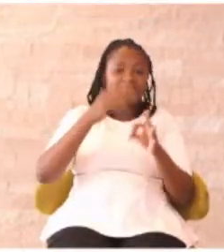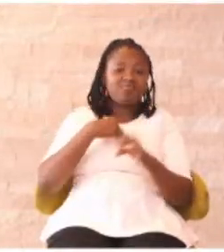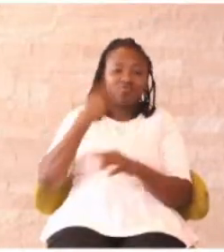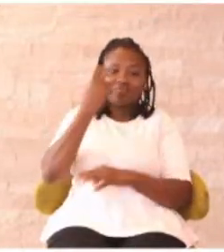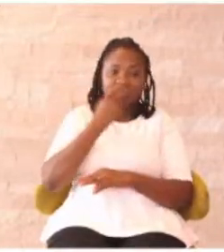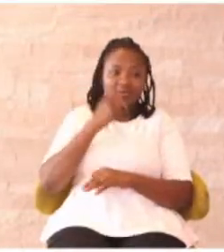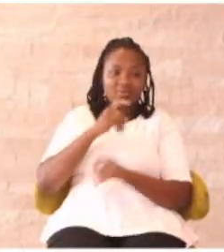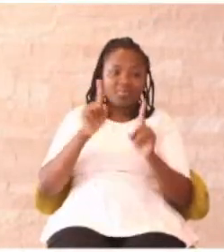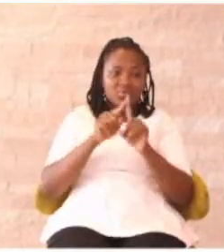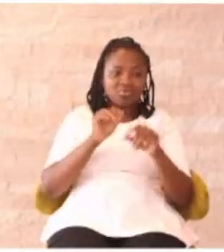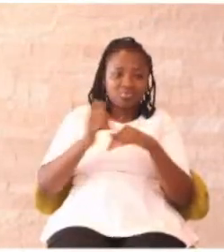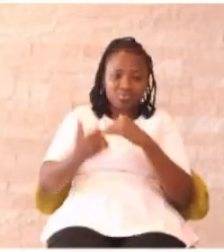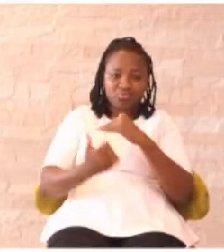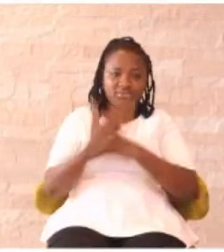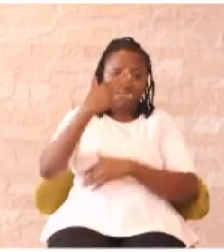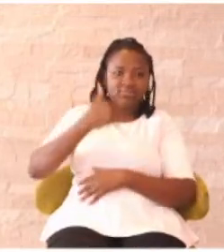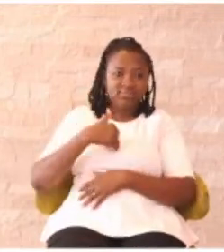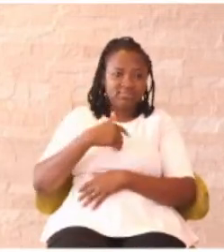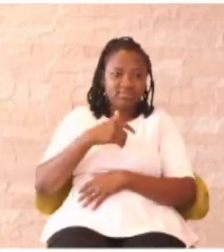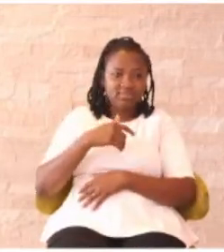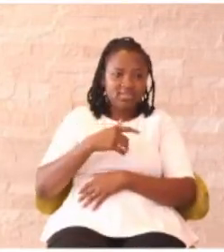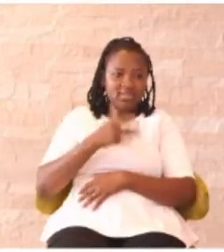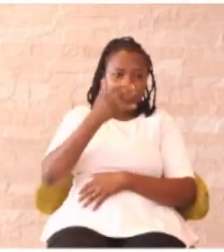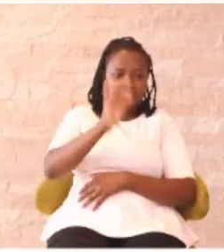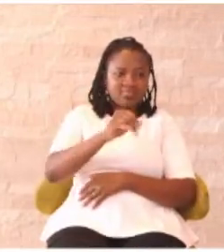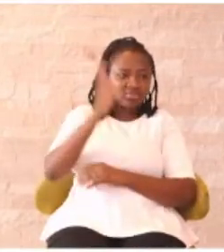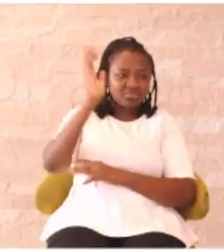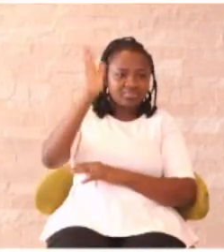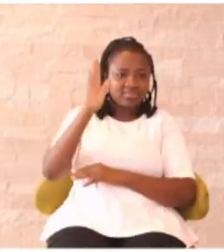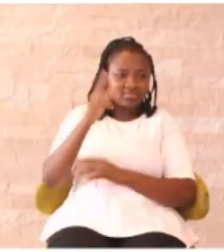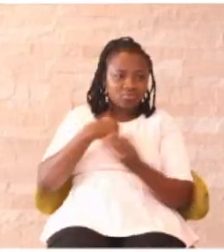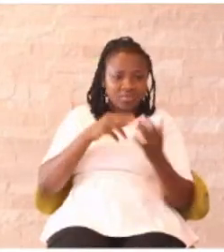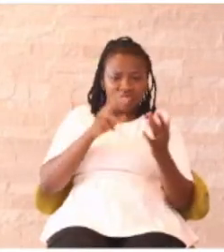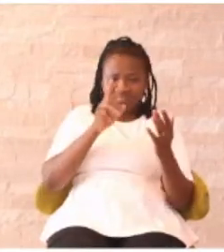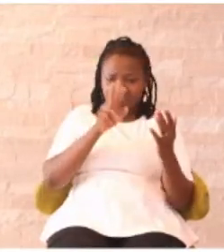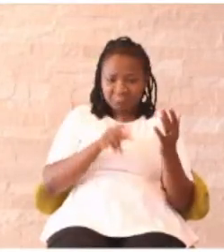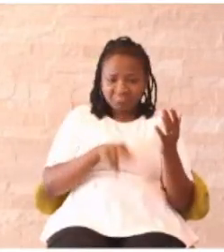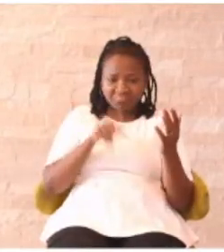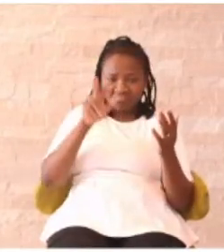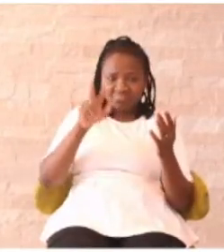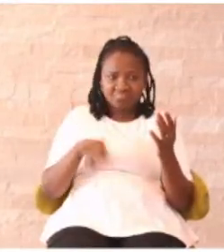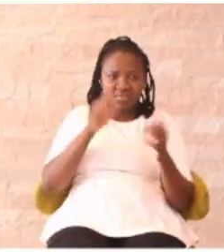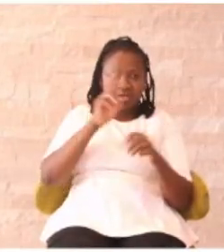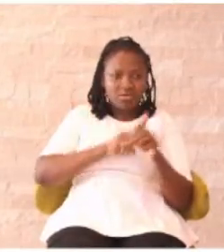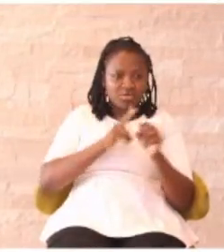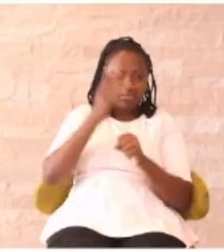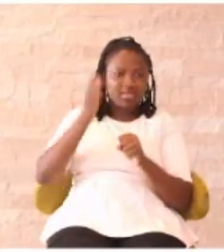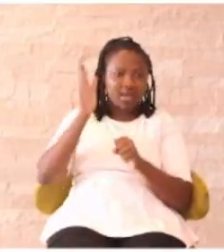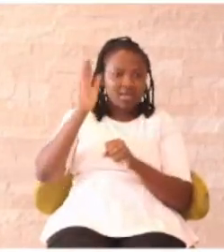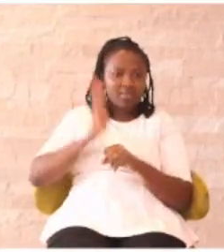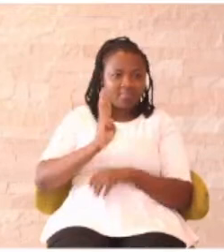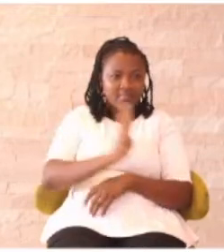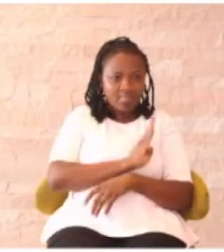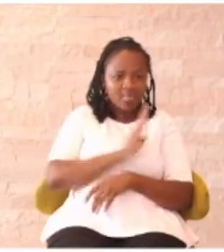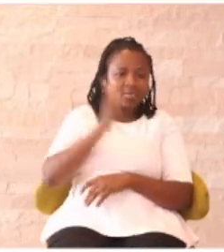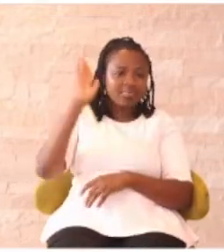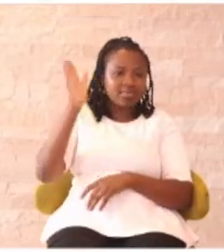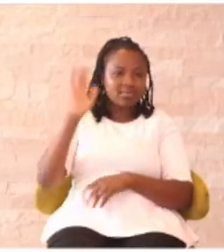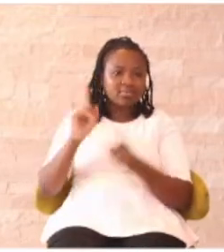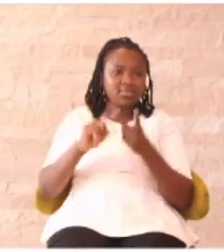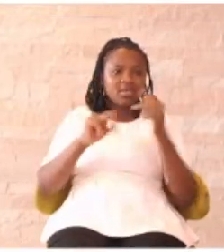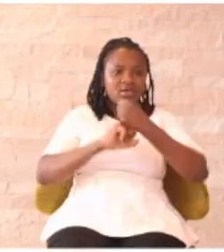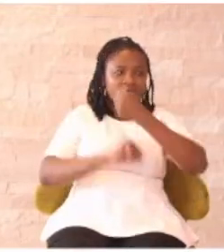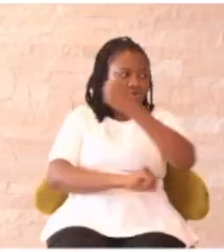like when you send us, when we get the JCSC presentations, they're sometimes used in board presentations. They're sometimes used in